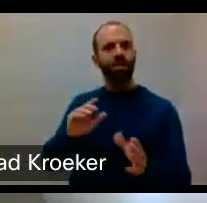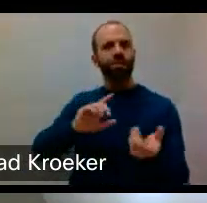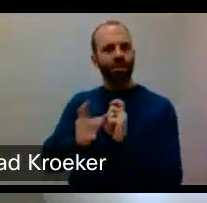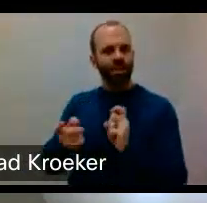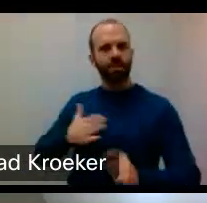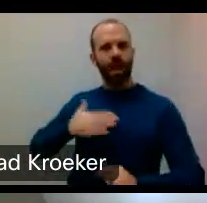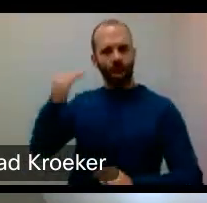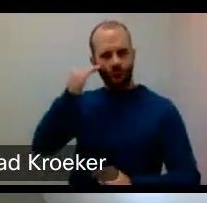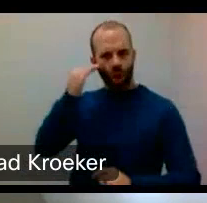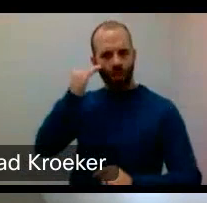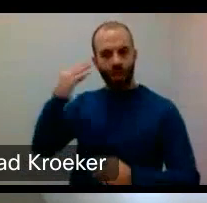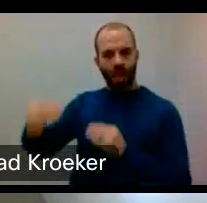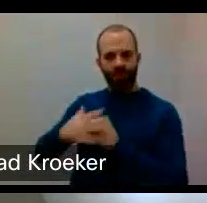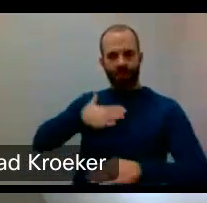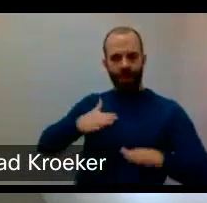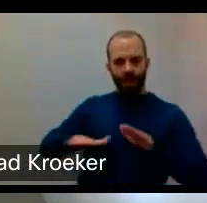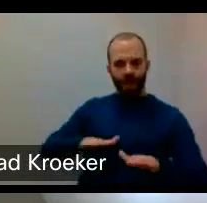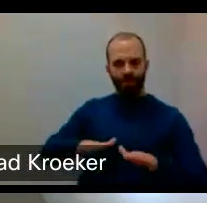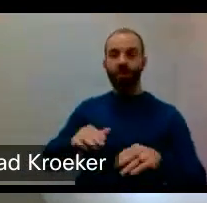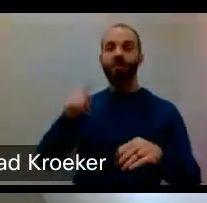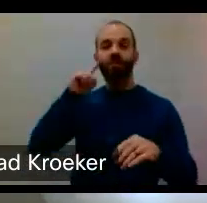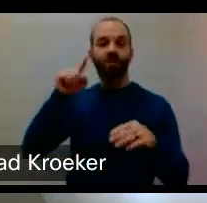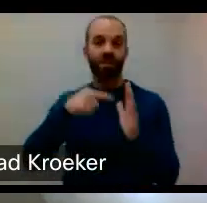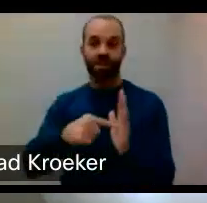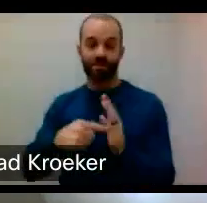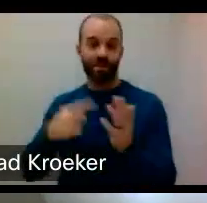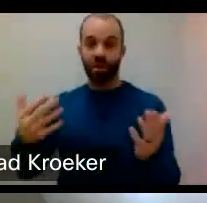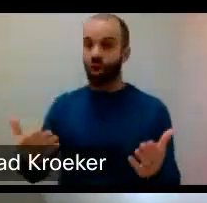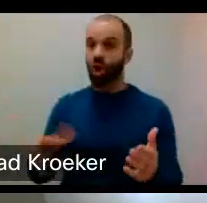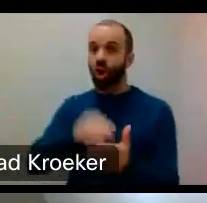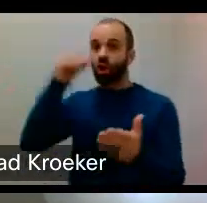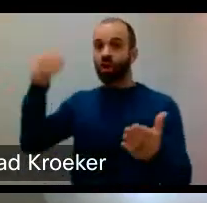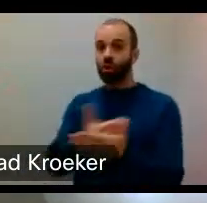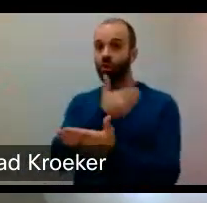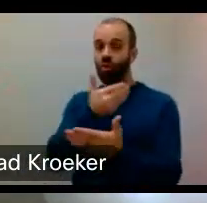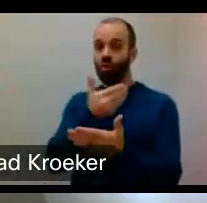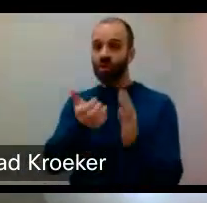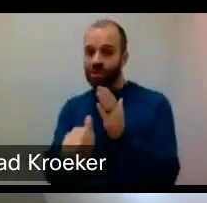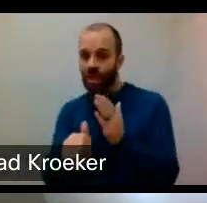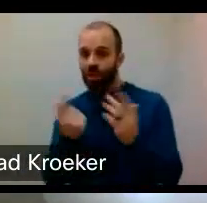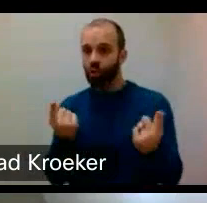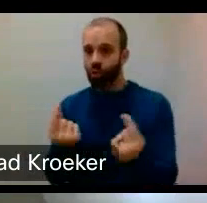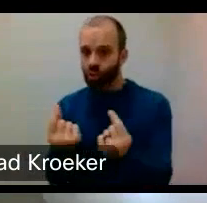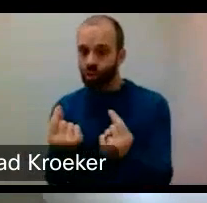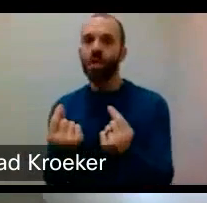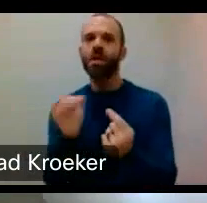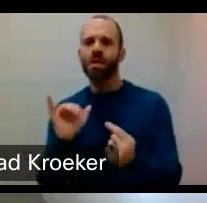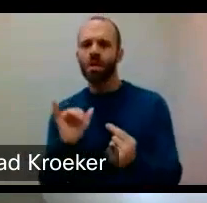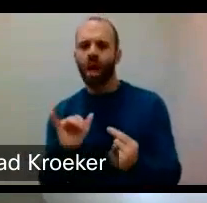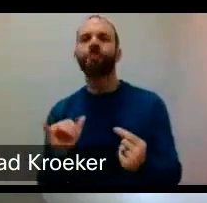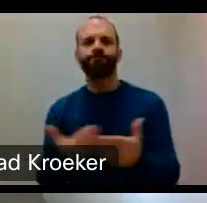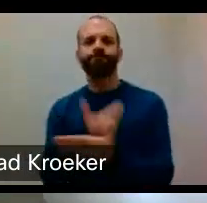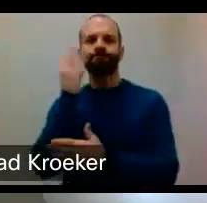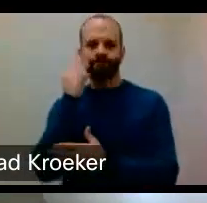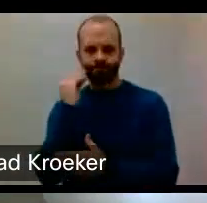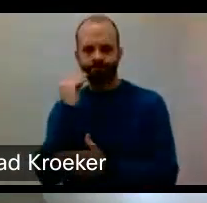behaviors. So when you're learning to do something new, you are gaining experience, which then allows you to perform